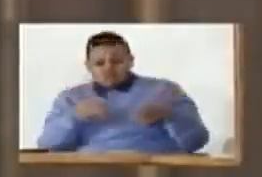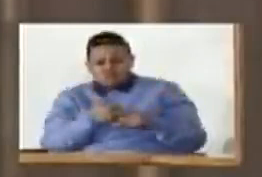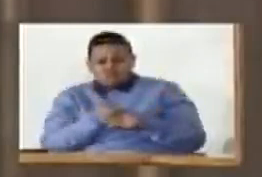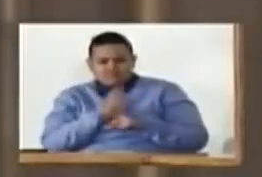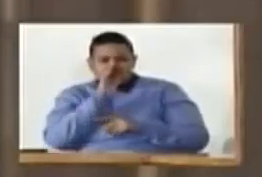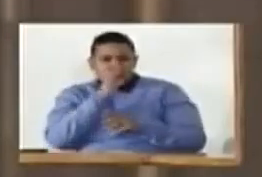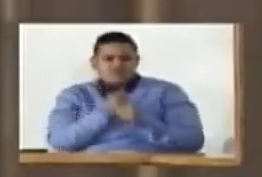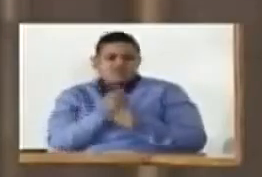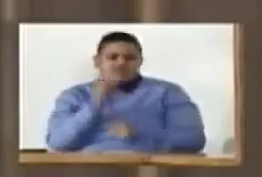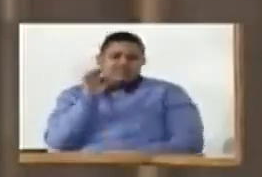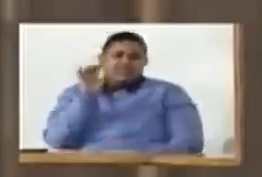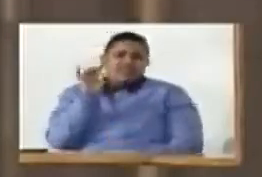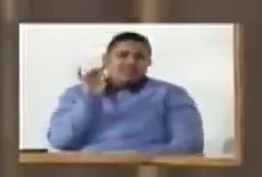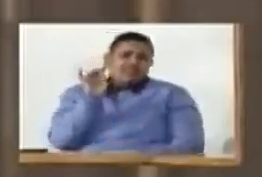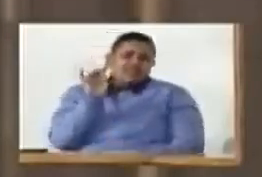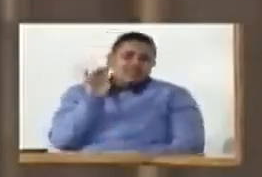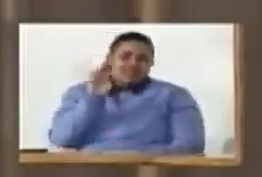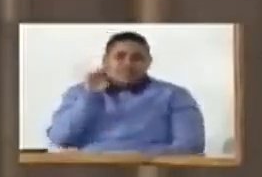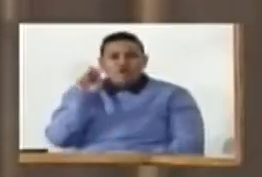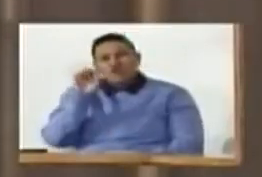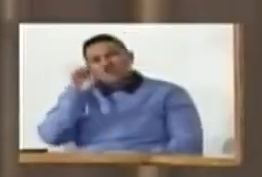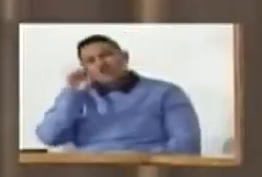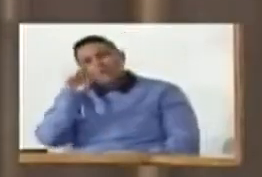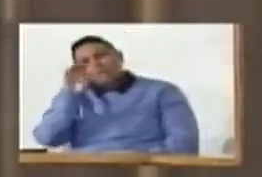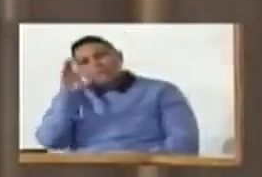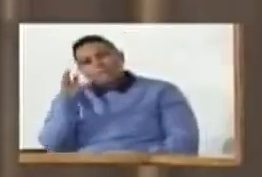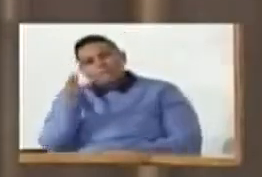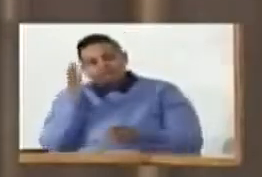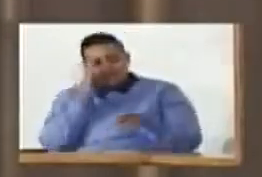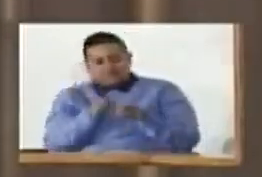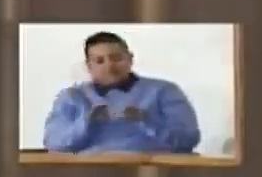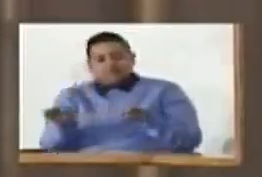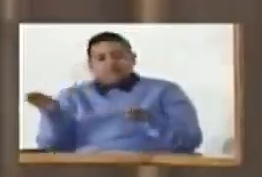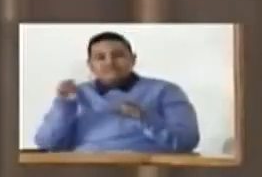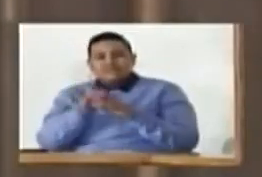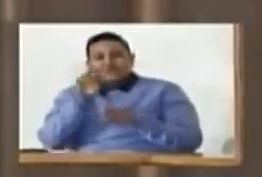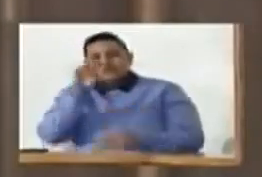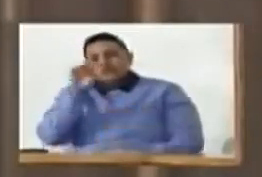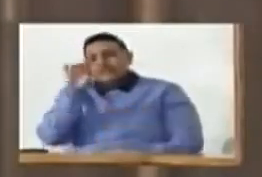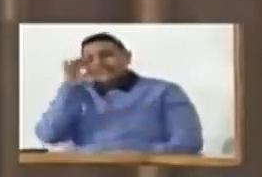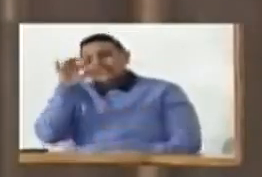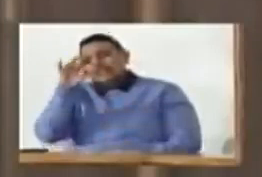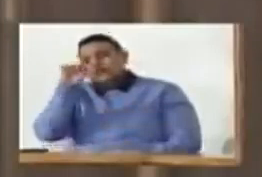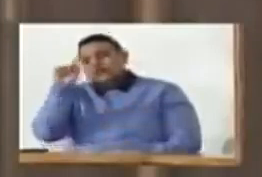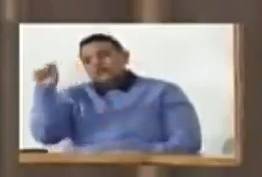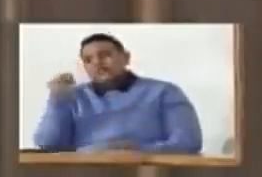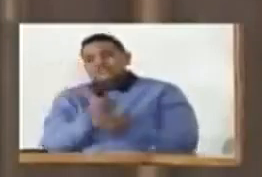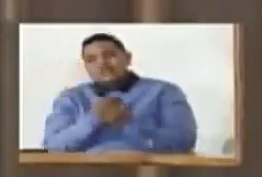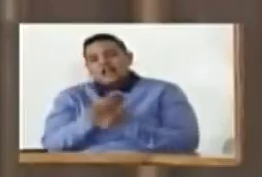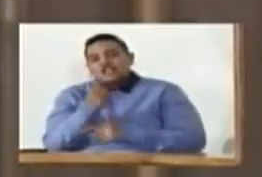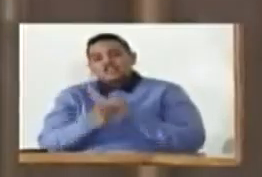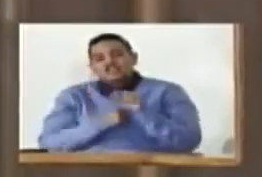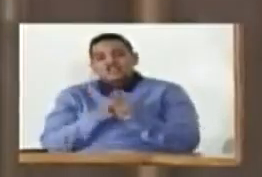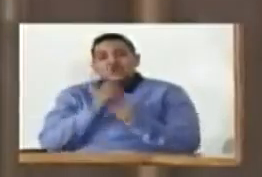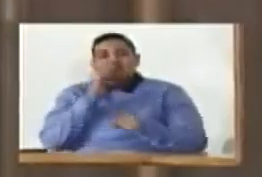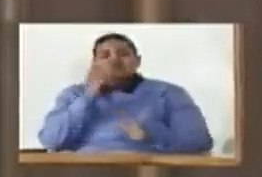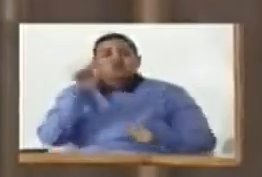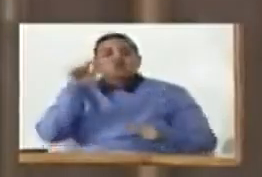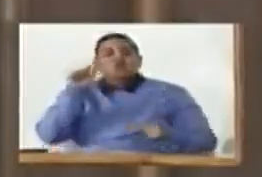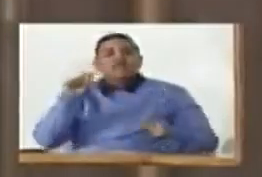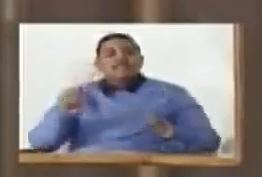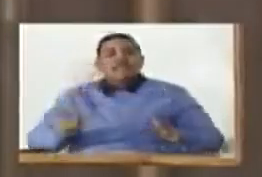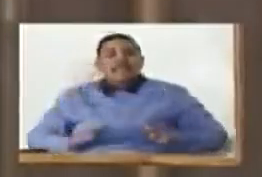the 2019-2020 financial year. The agency will also acquire 20 life rafts